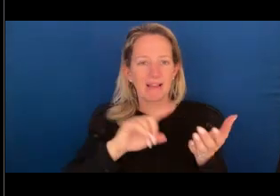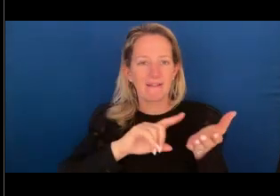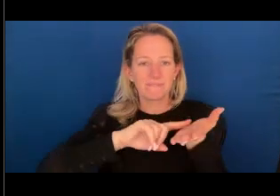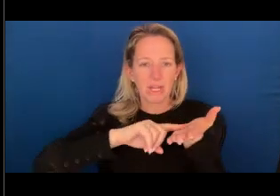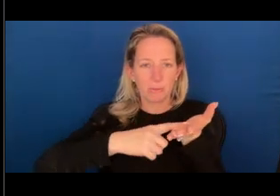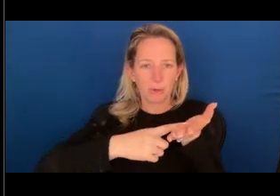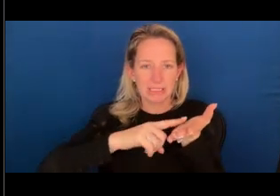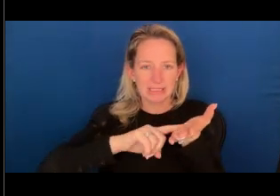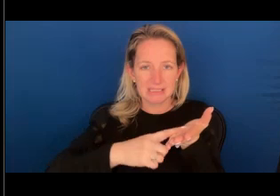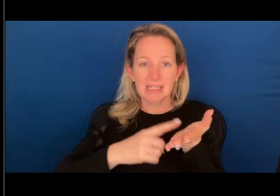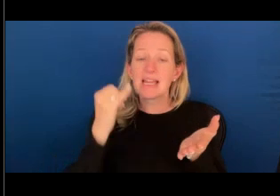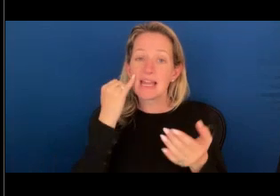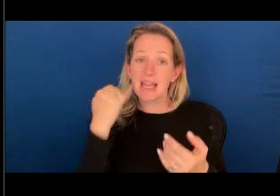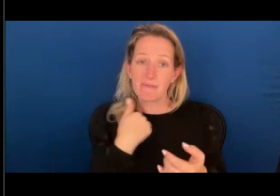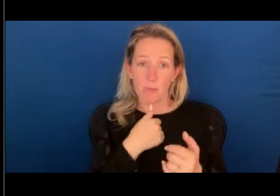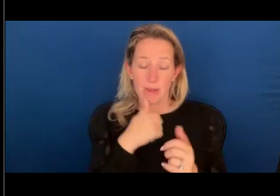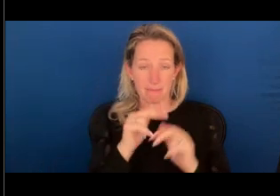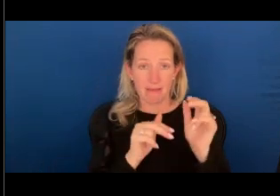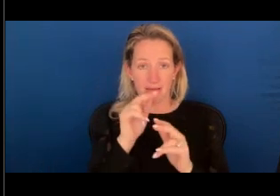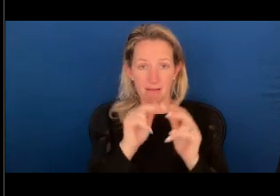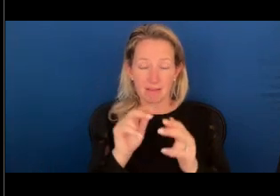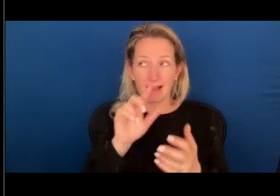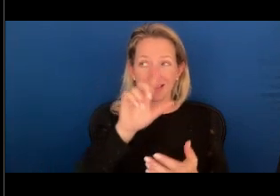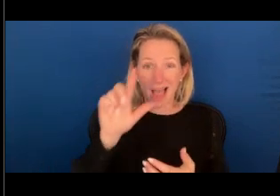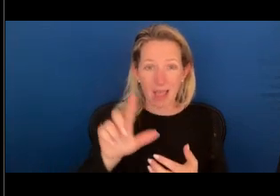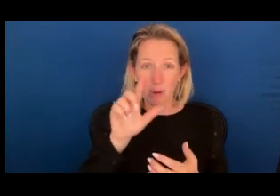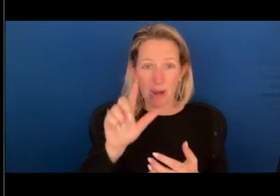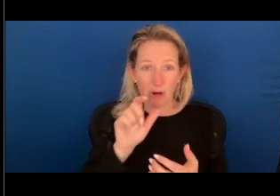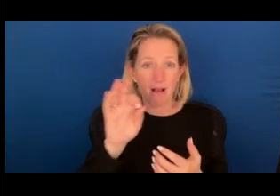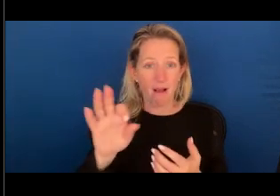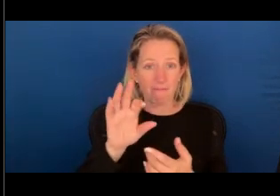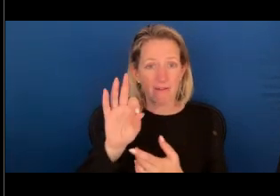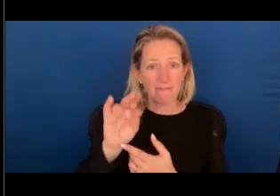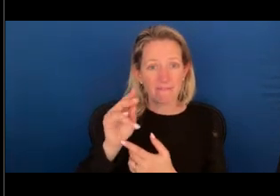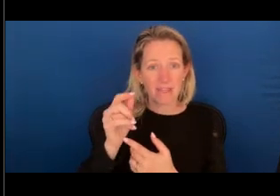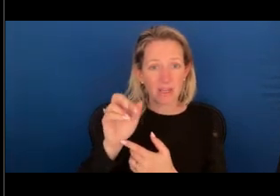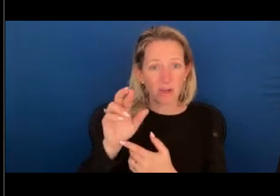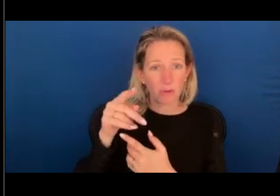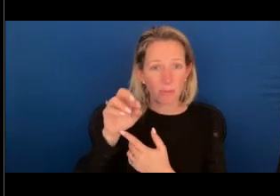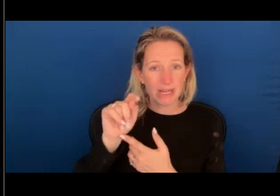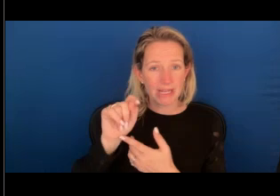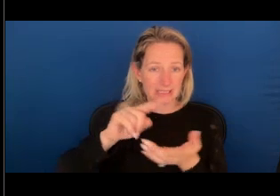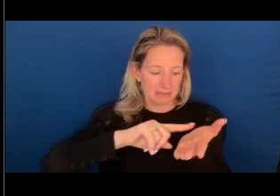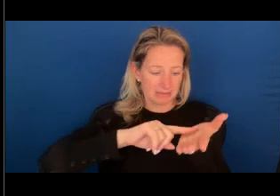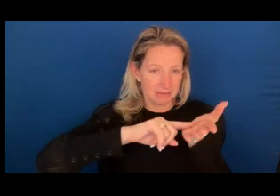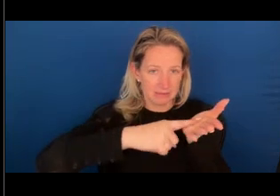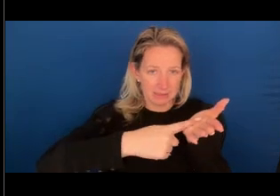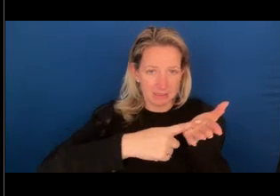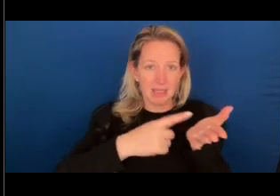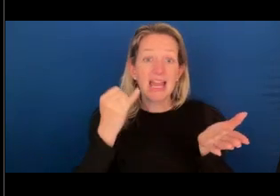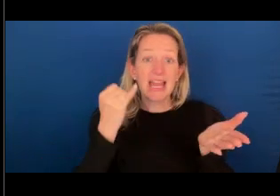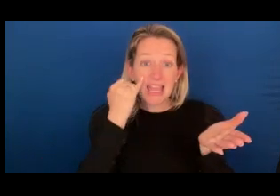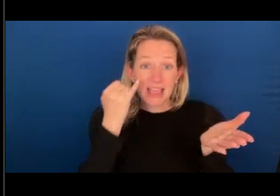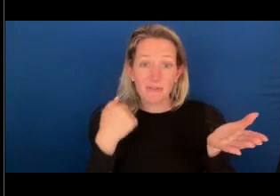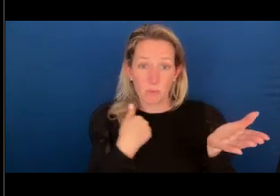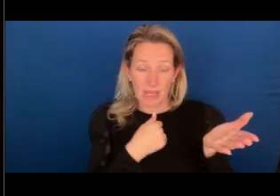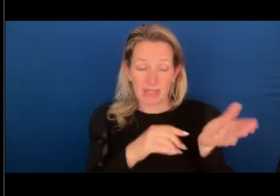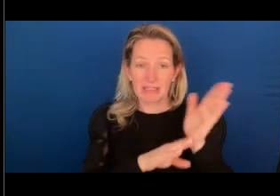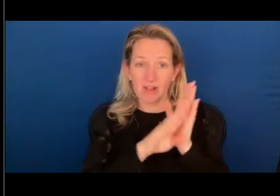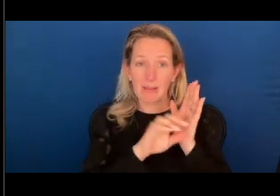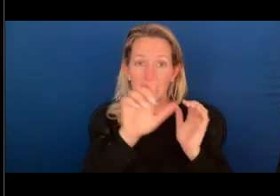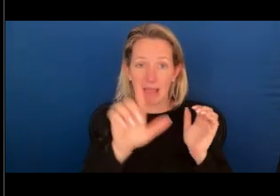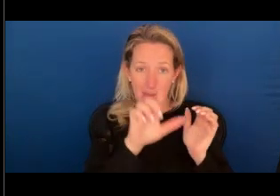library of fingerprint, then we can actually identify the fingerprint if we find that one on any kind of surface very